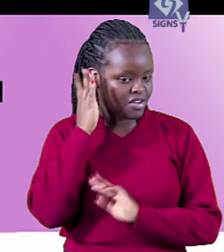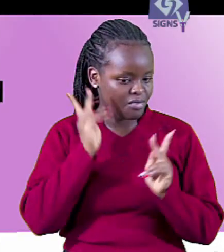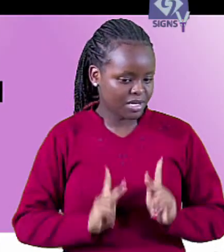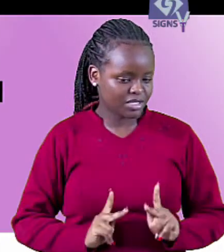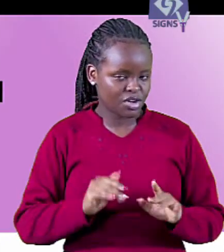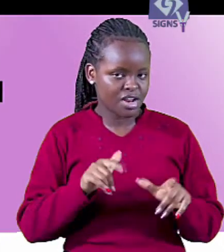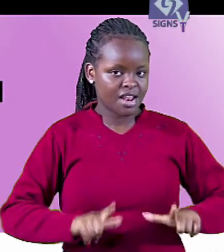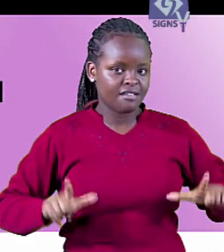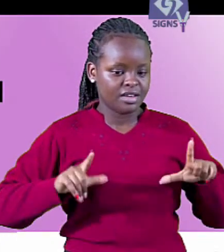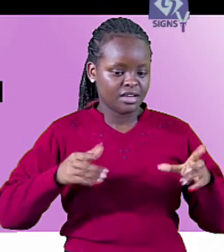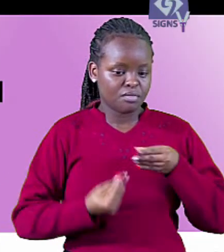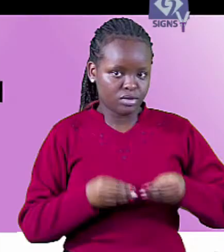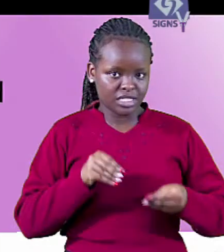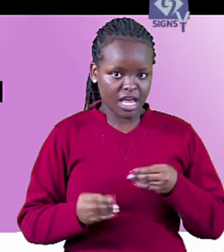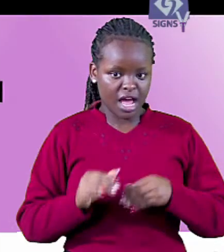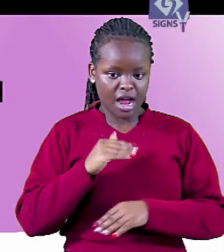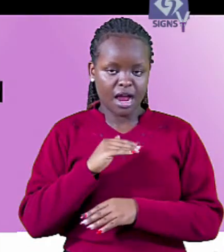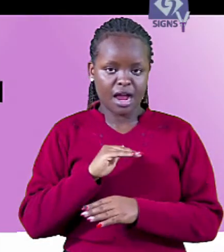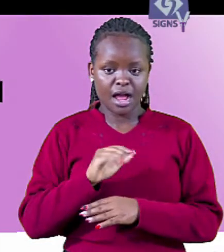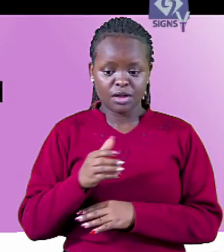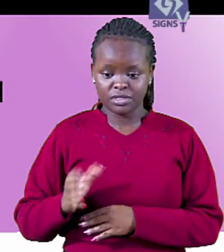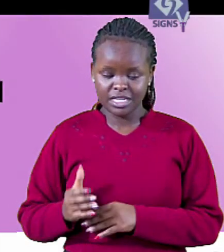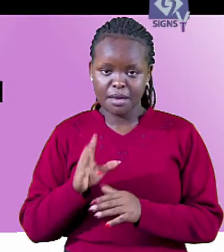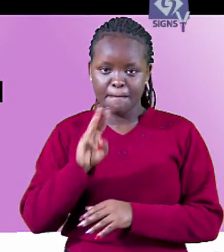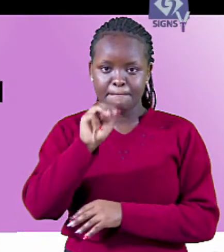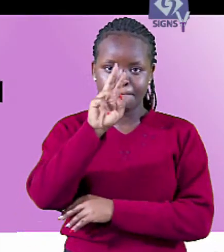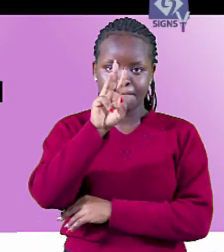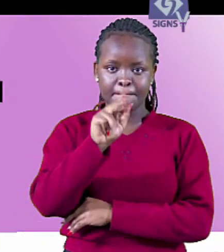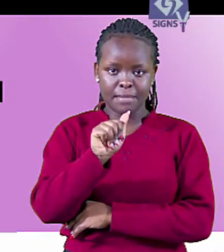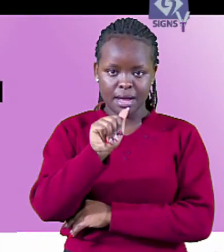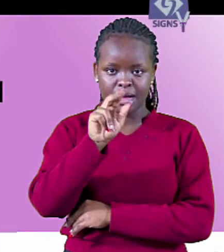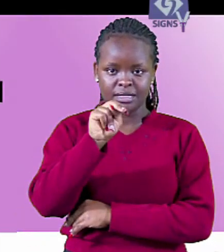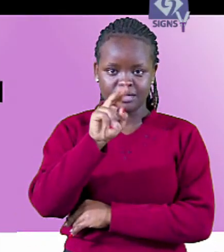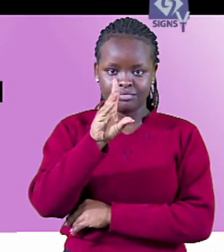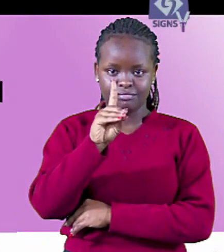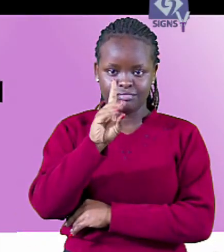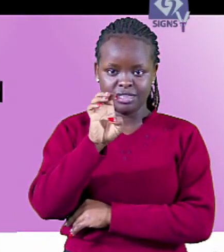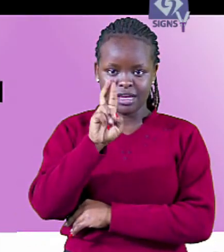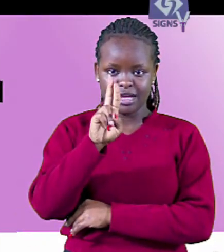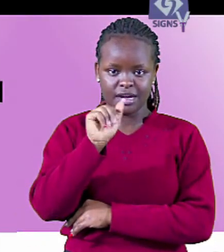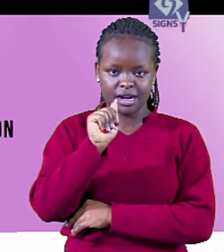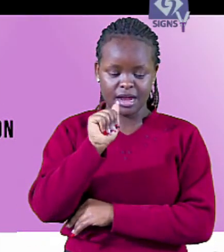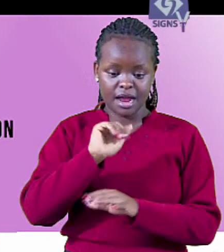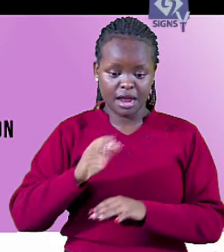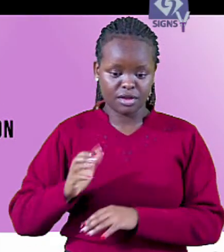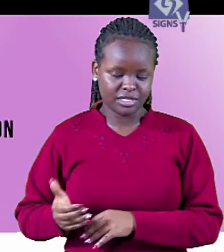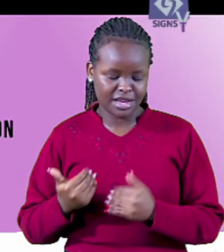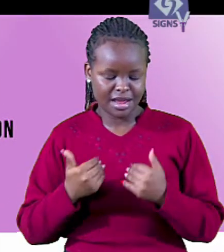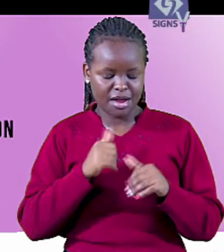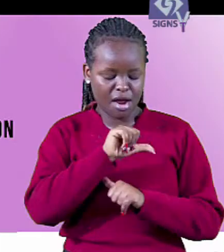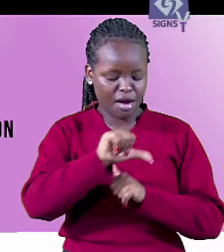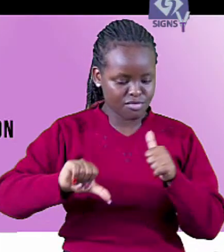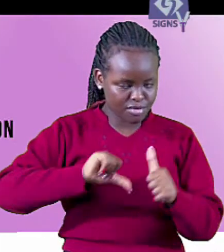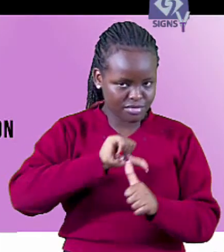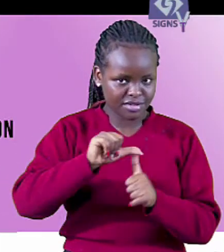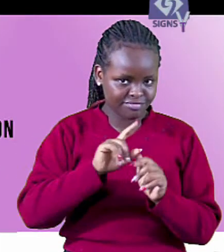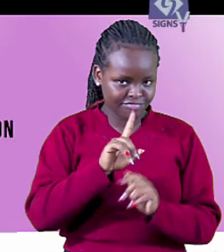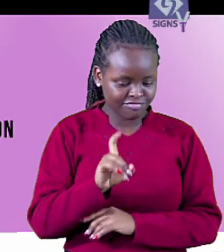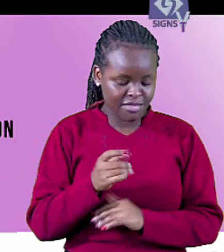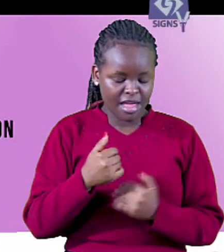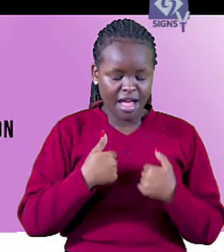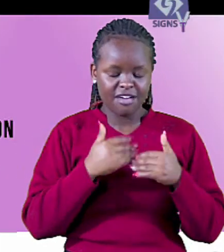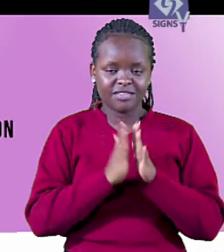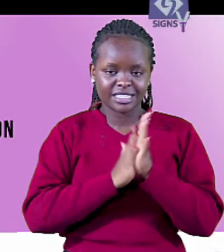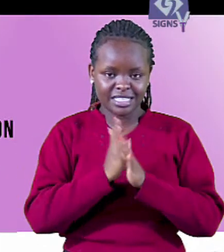Are you a deaf person living in Busia County, Mandera County, or the environs? We have exciting news for